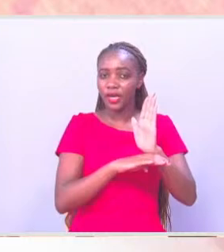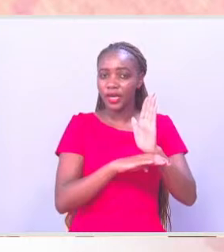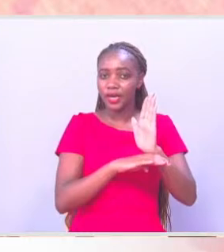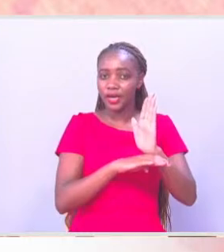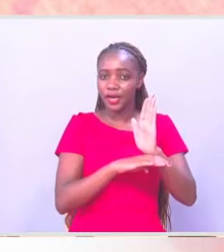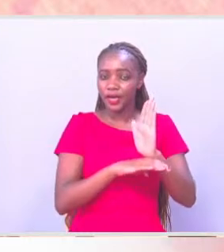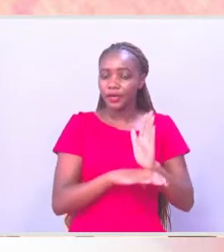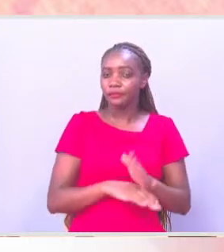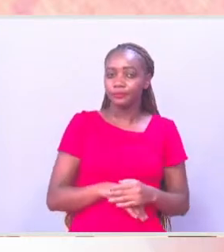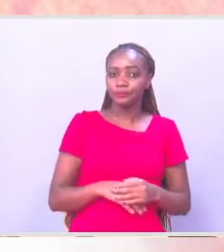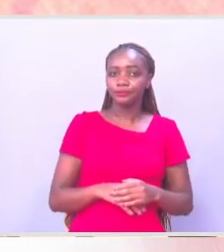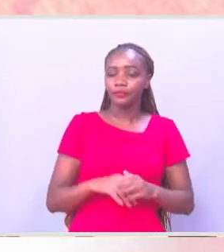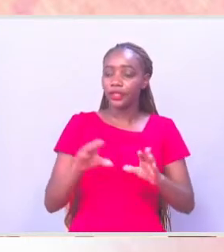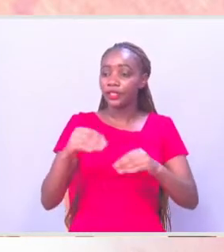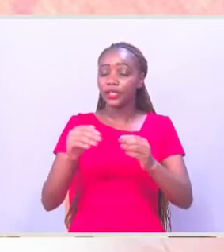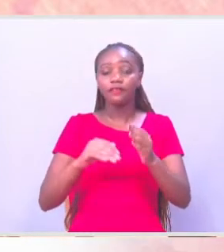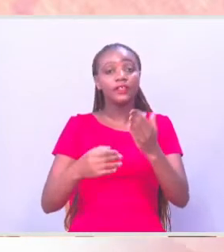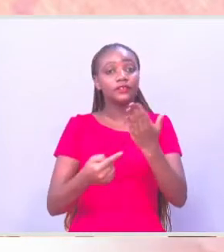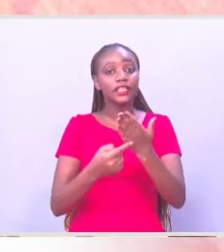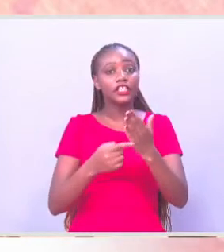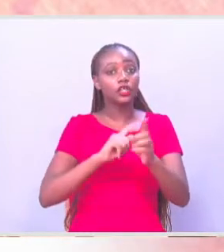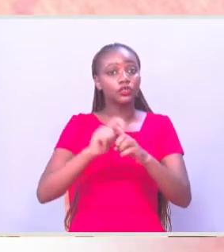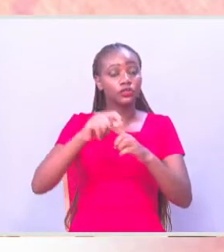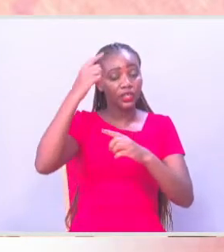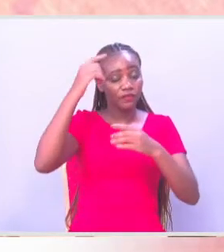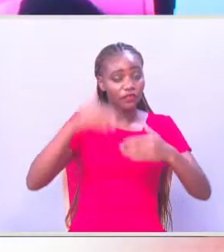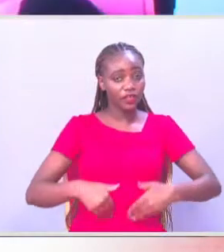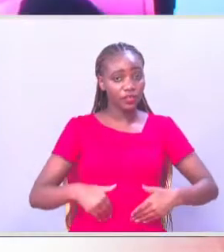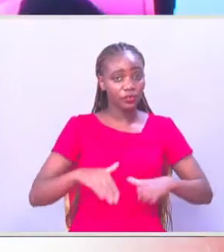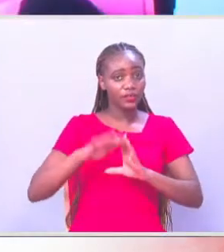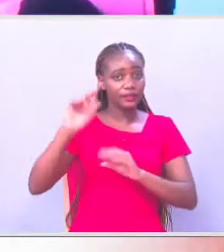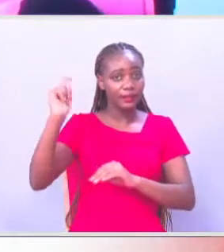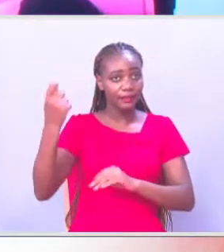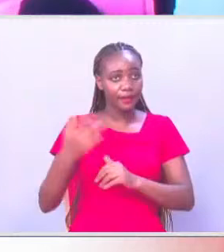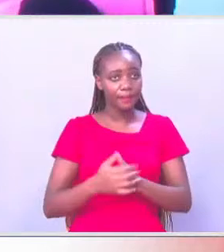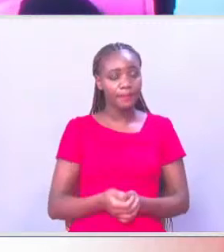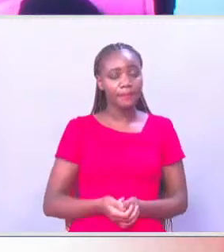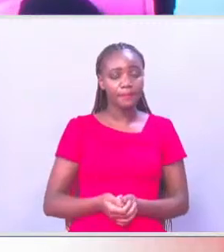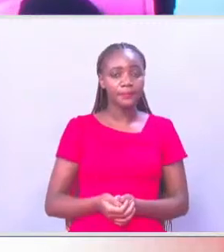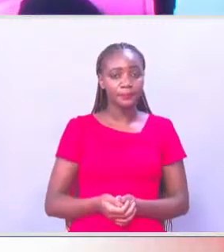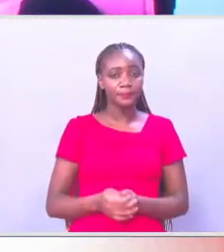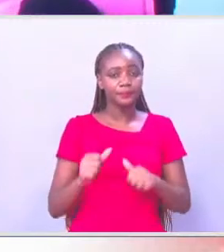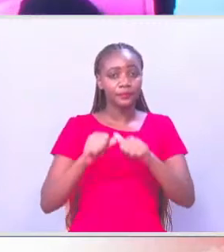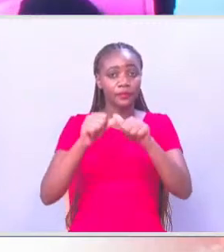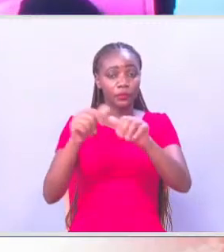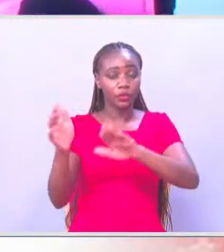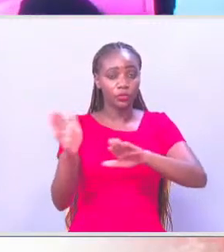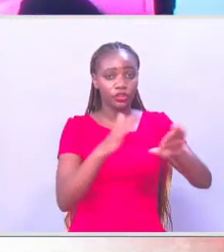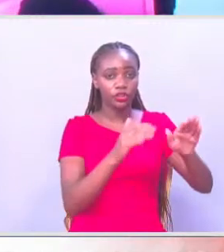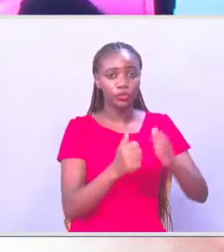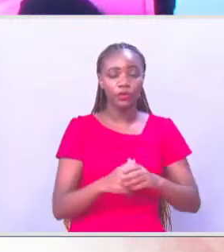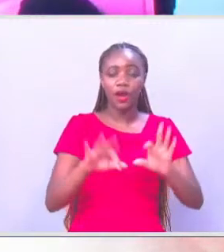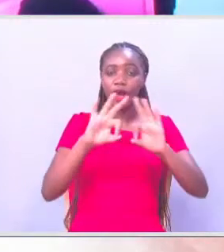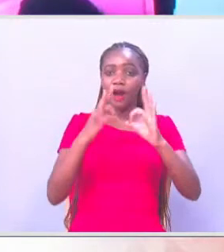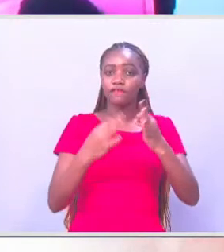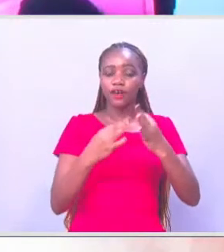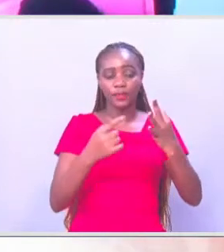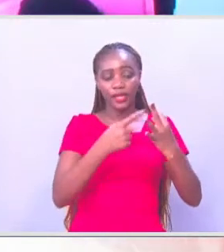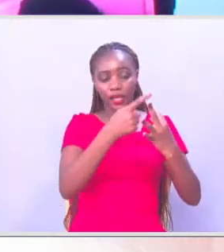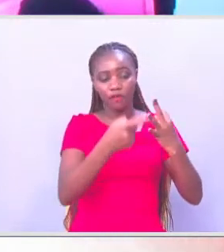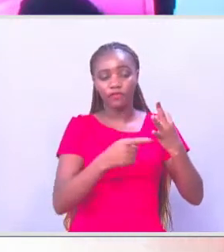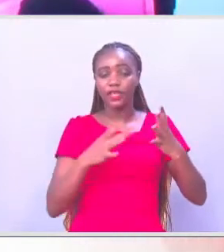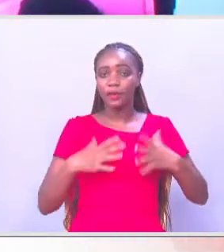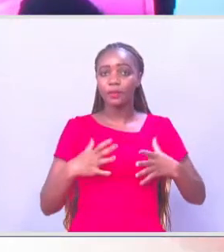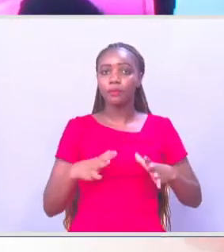play in provision of technical training for the youth in the country. Moving on, a family of 3 in Kayole